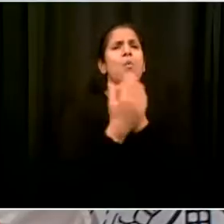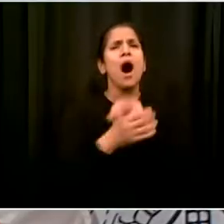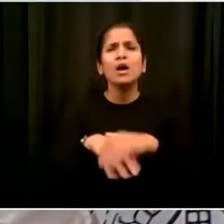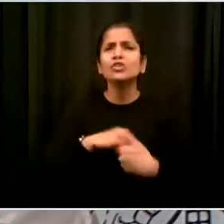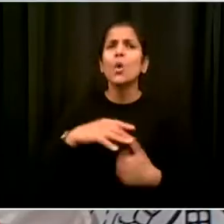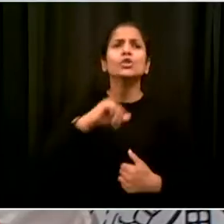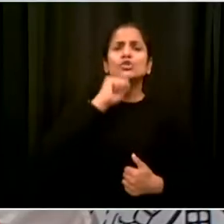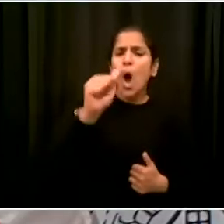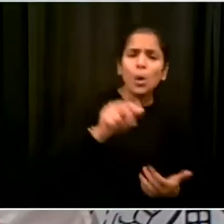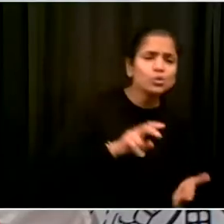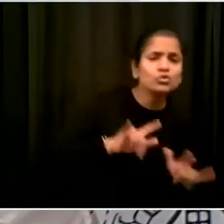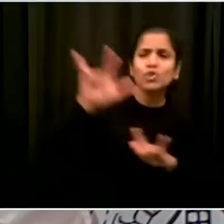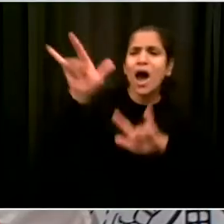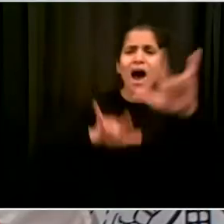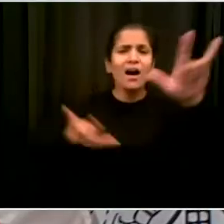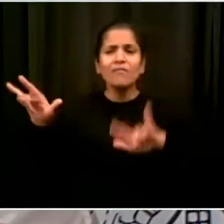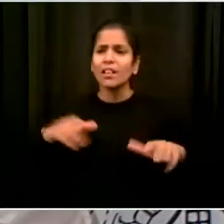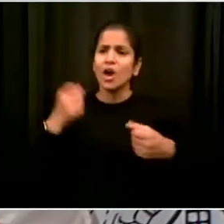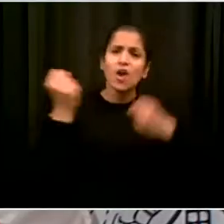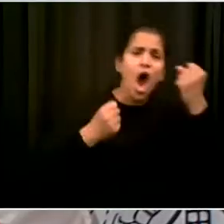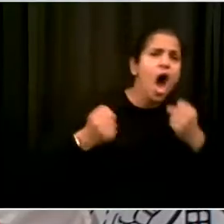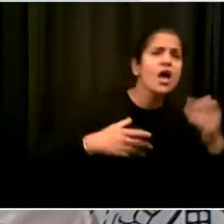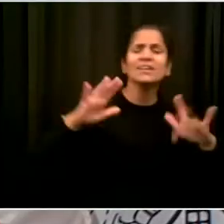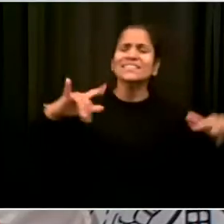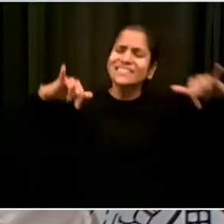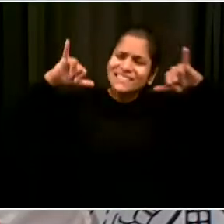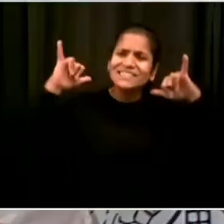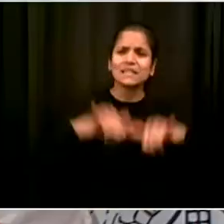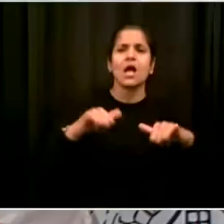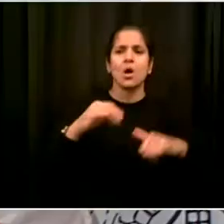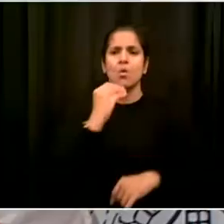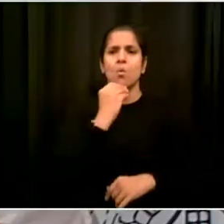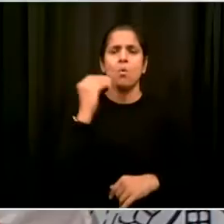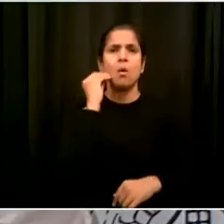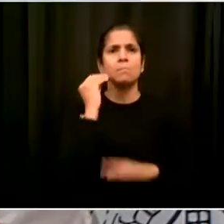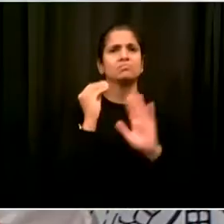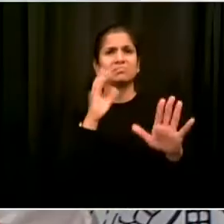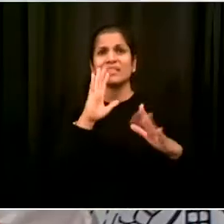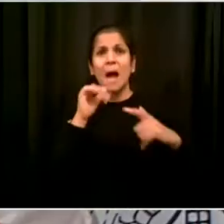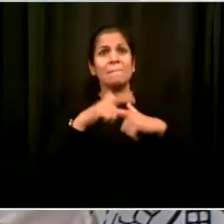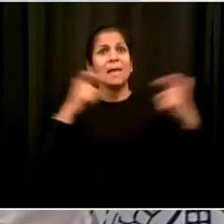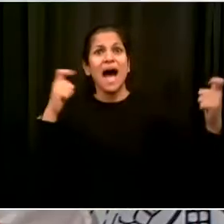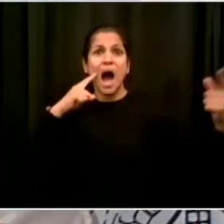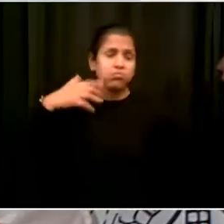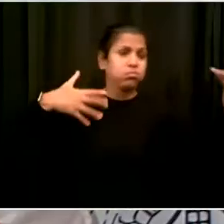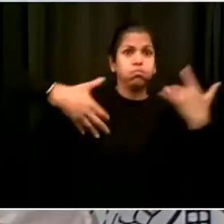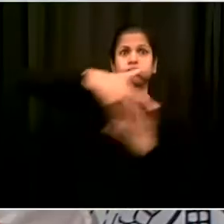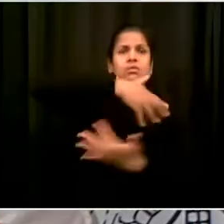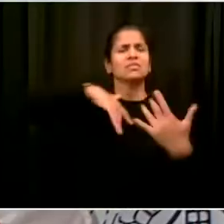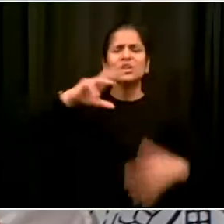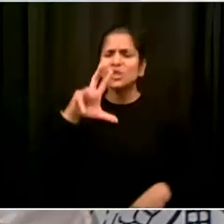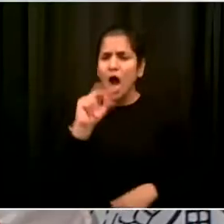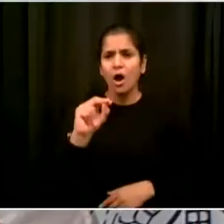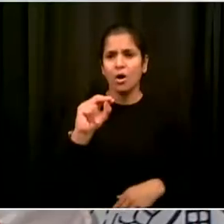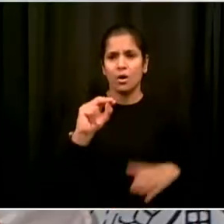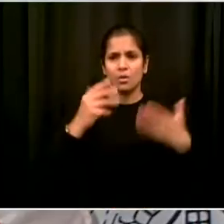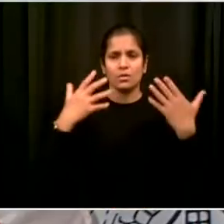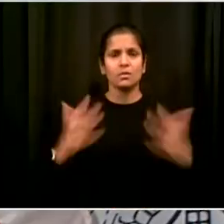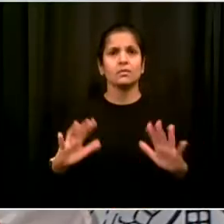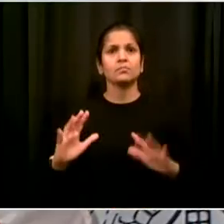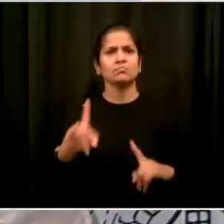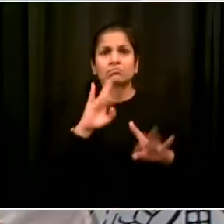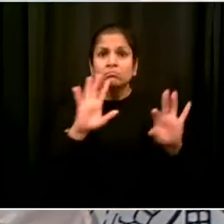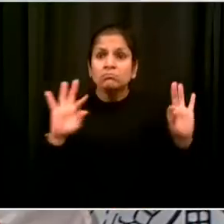holidays. Stay close to the very few loved ones who are close by. This is what we need to do to get through this last